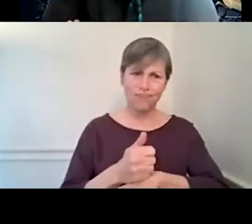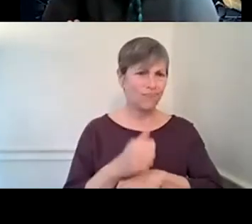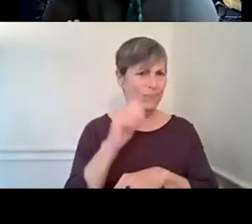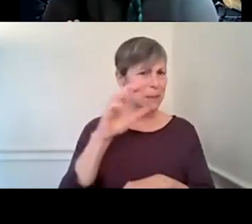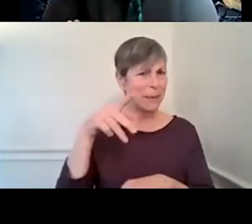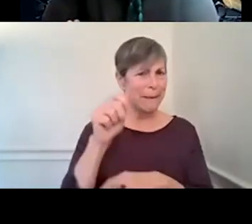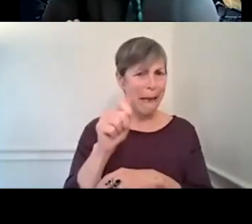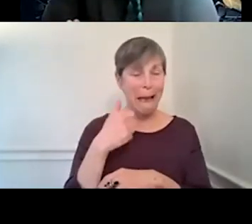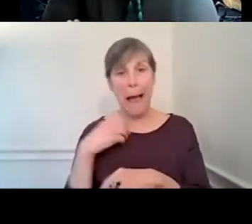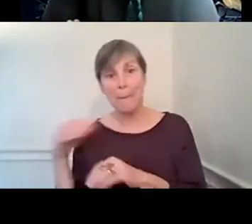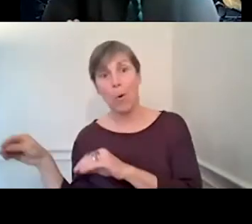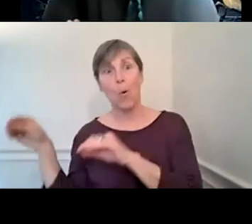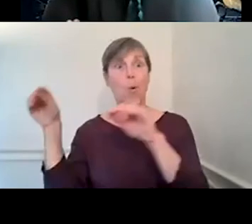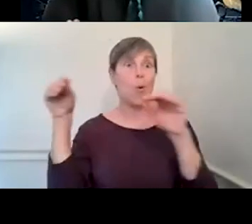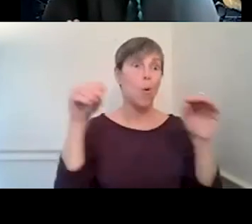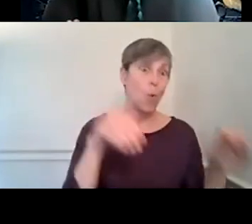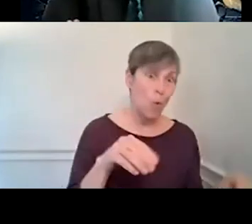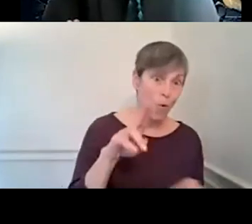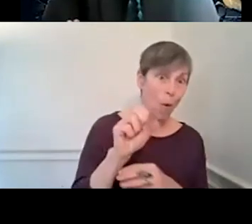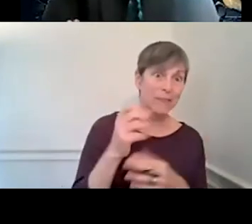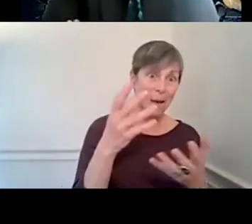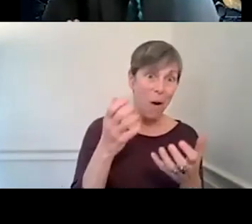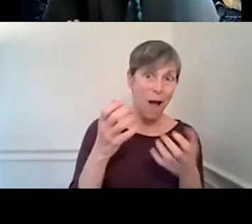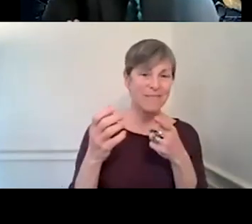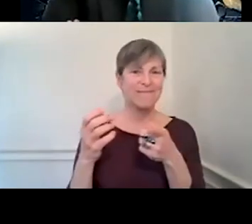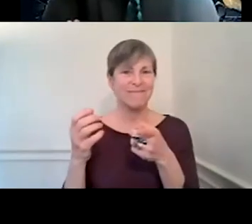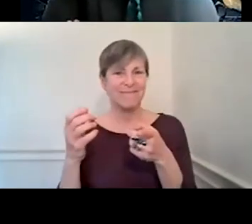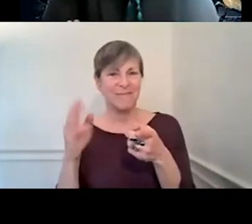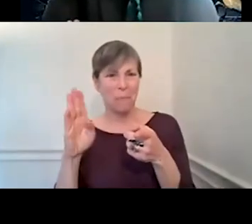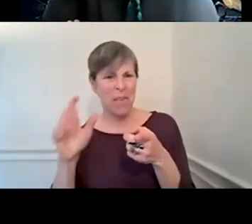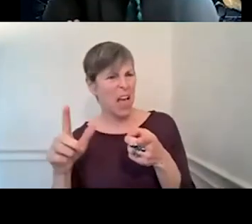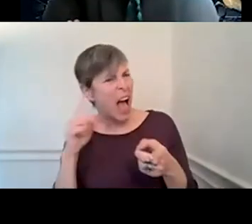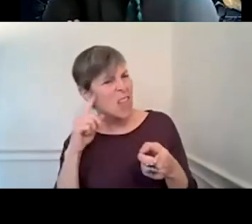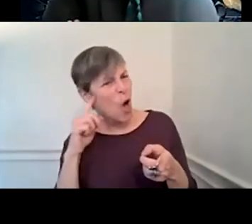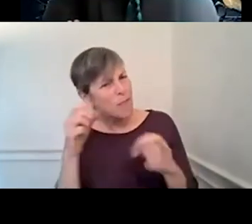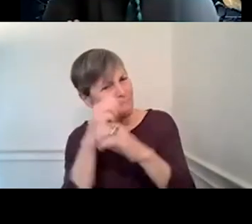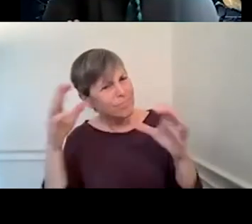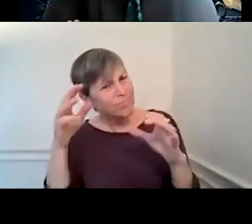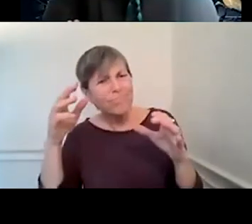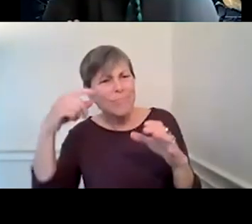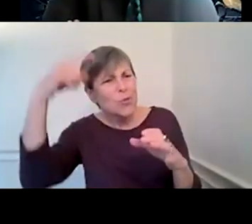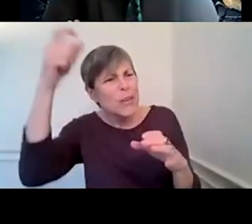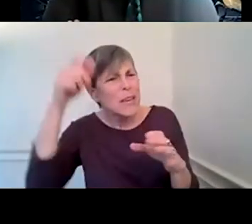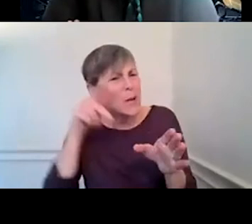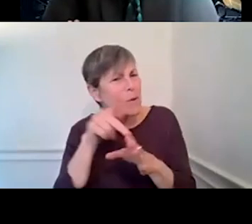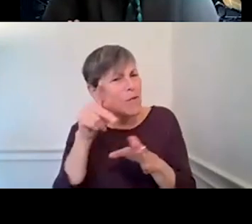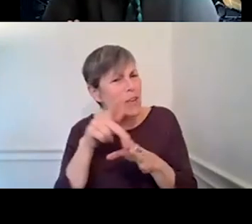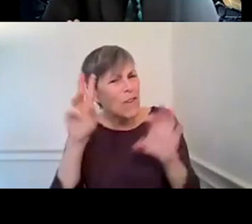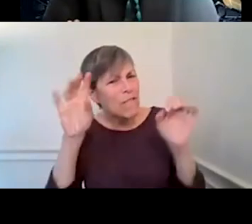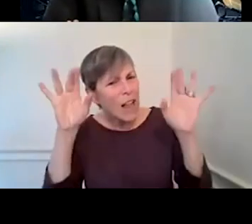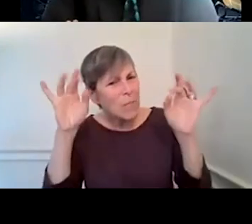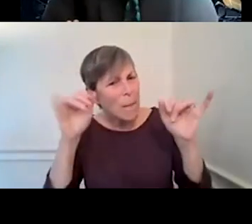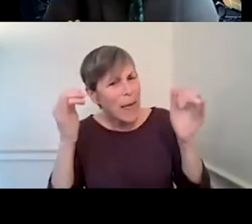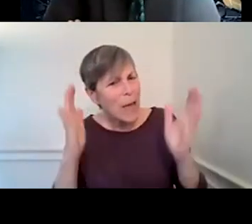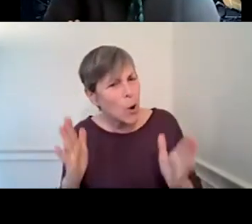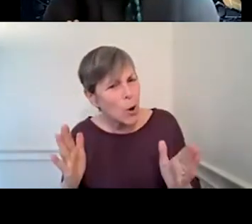this way. I thought you wanted to be a professional volleyball player. Wasn't that going to be there? Well, at 5'6", I could